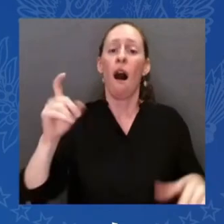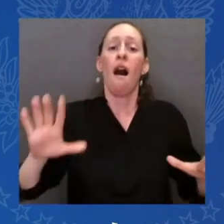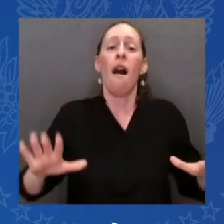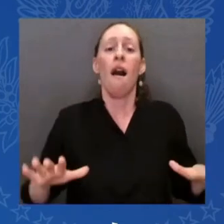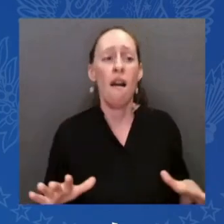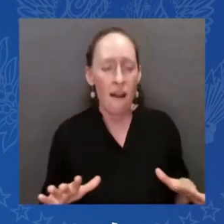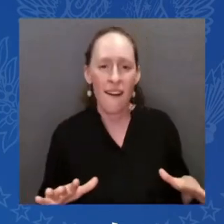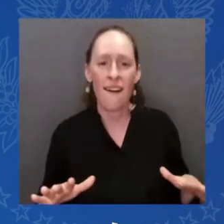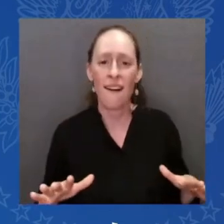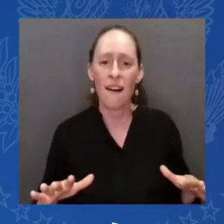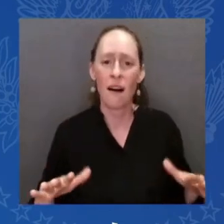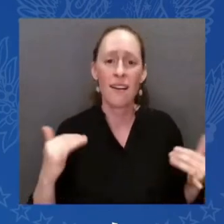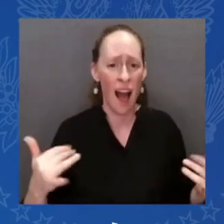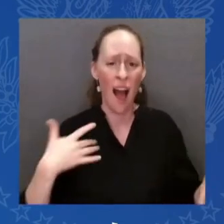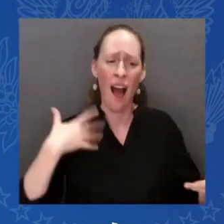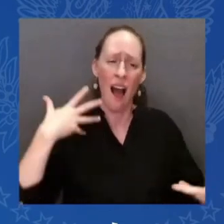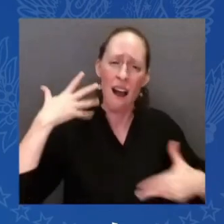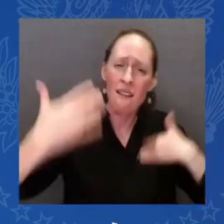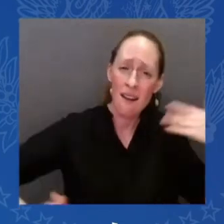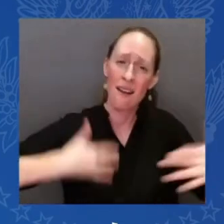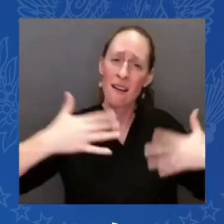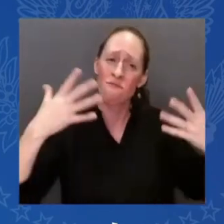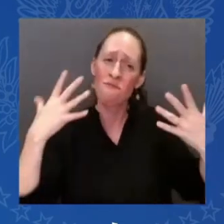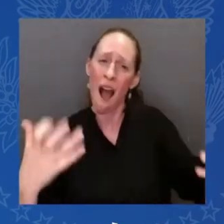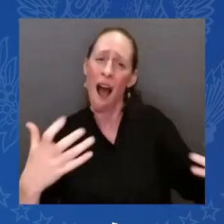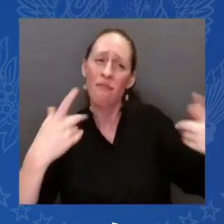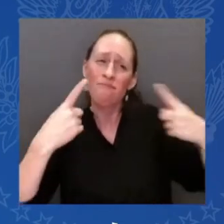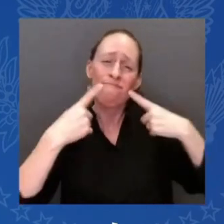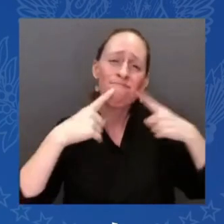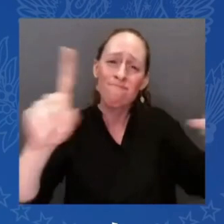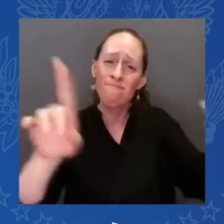Immigrant Heritage Month. That's what this is.